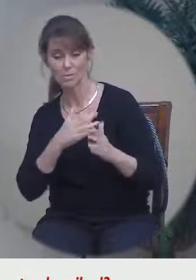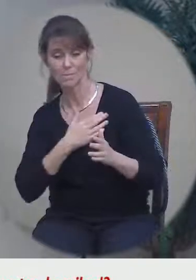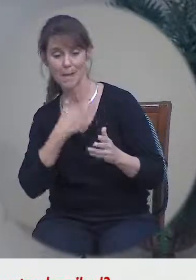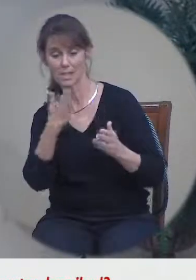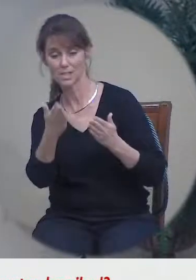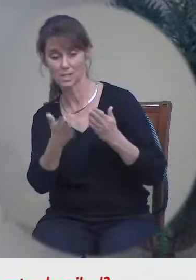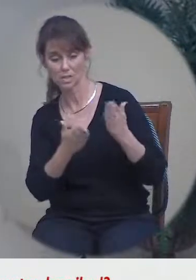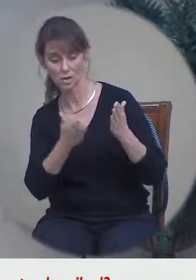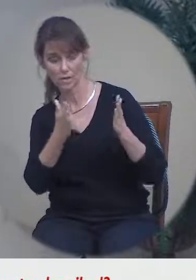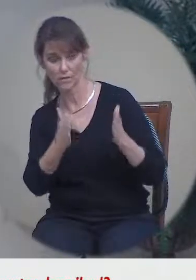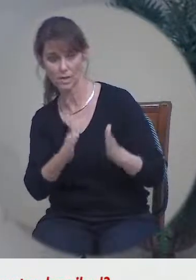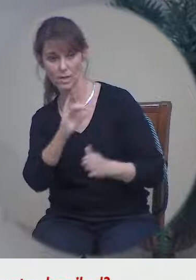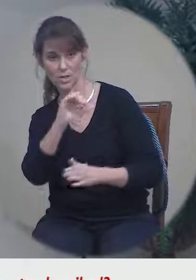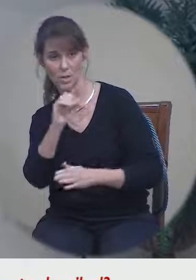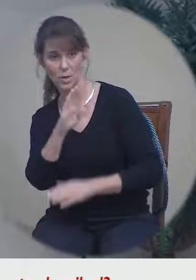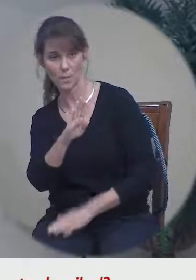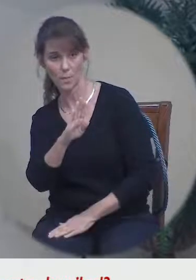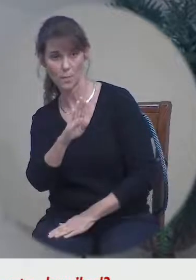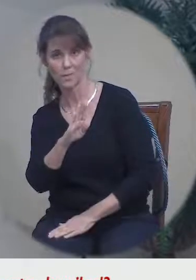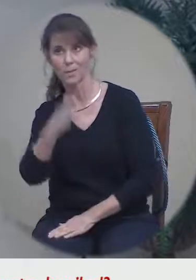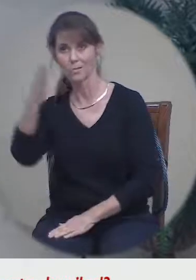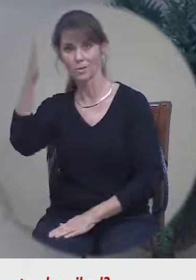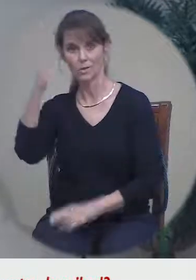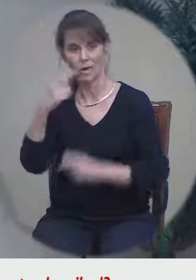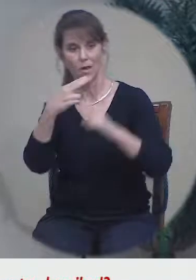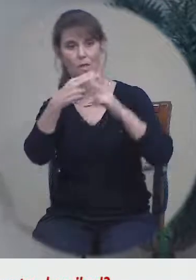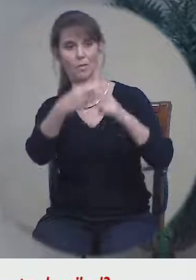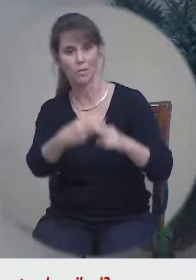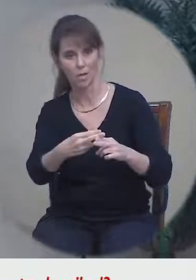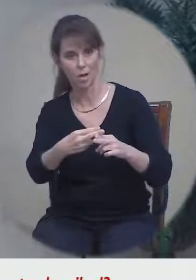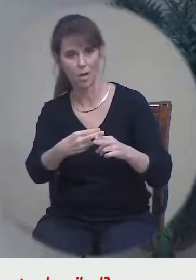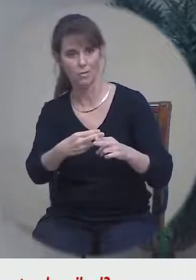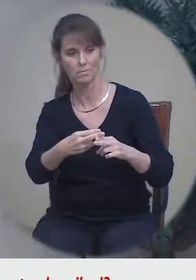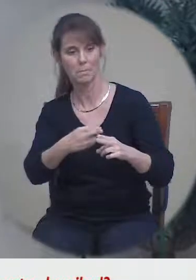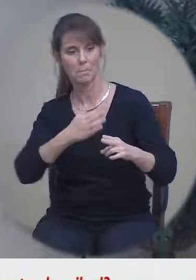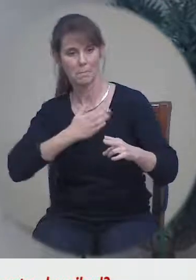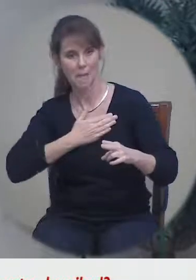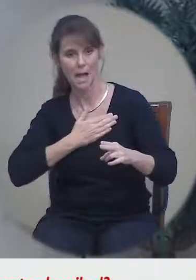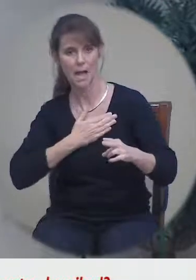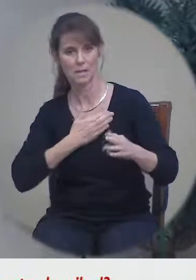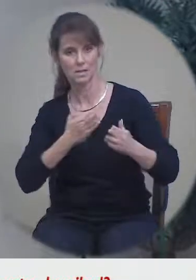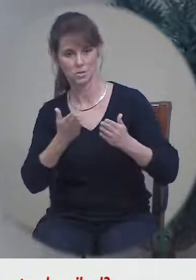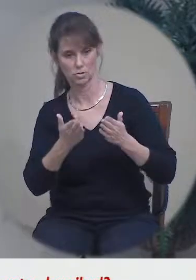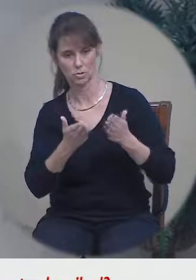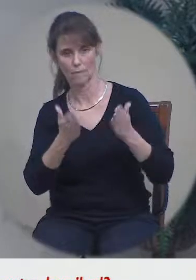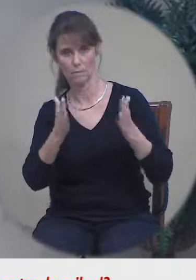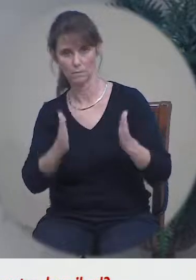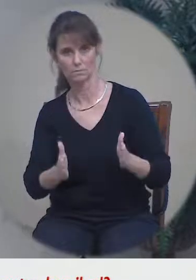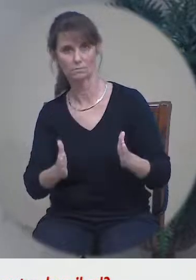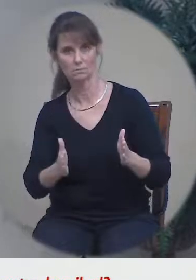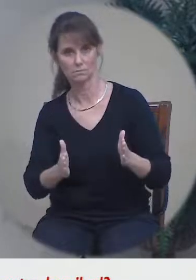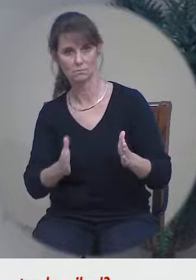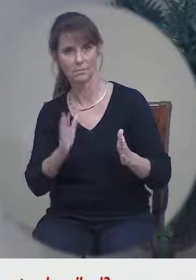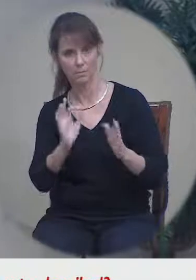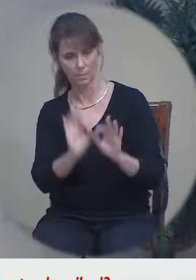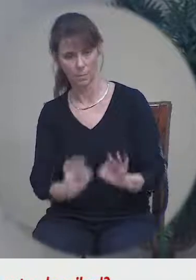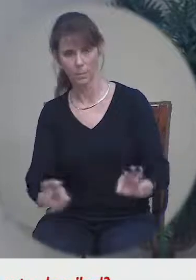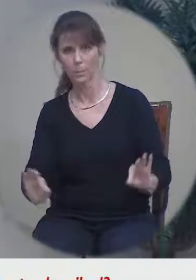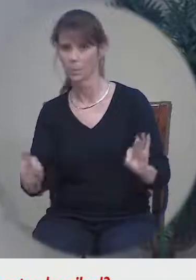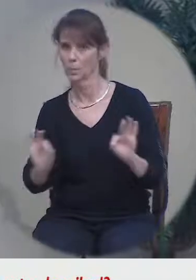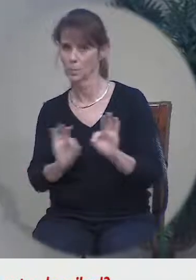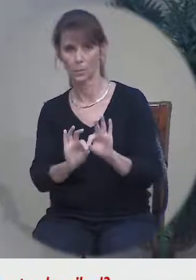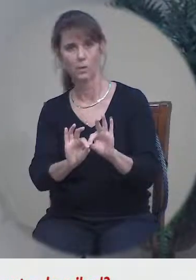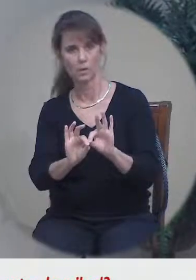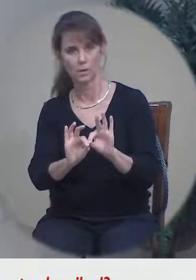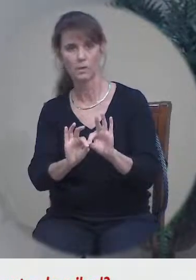his servant, at least from the Old Testament perspective, that is a pretty significant designation. The fact of the